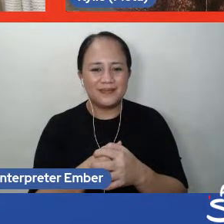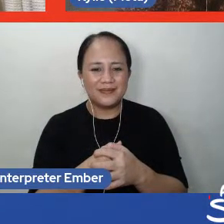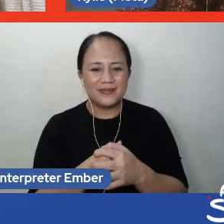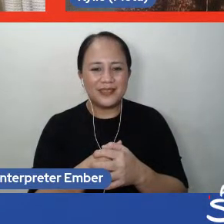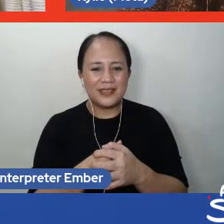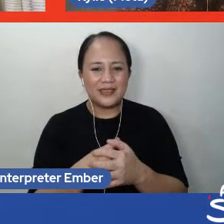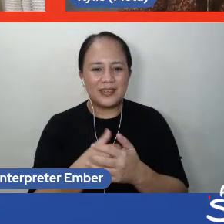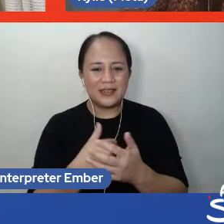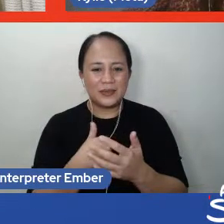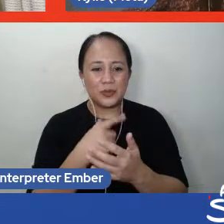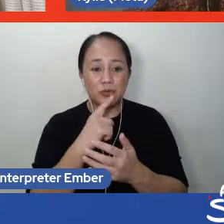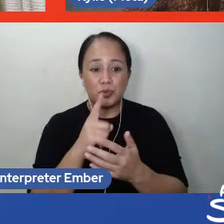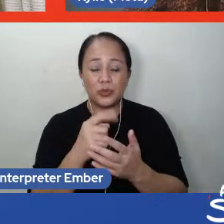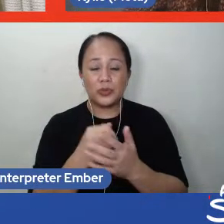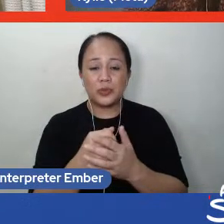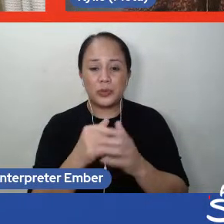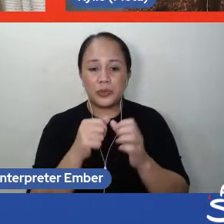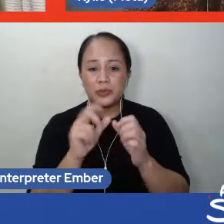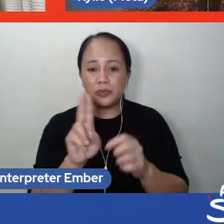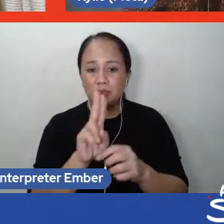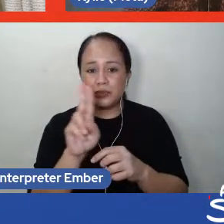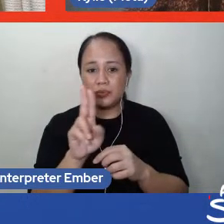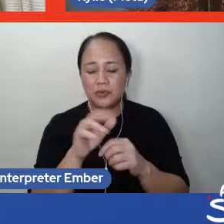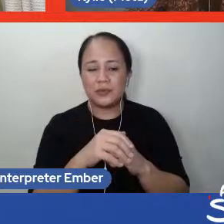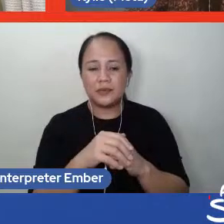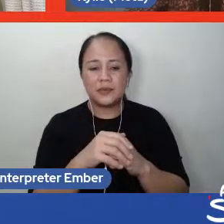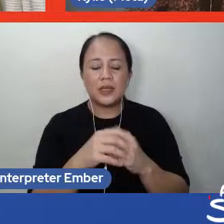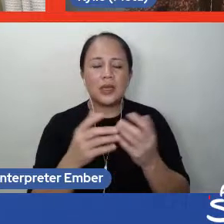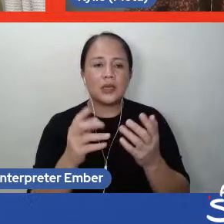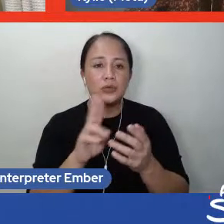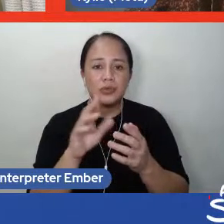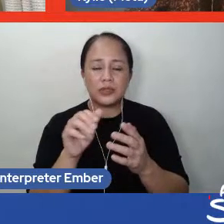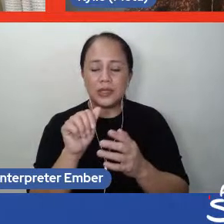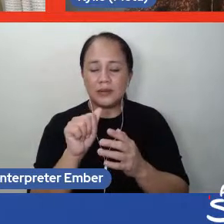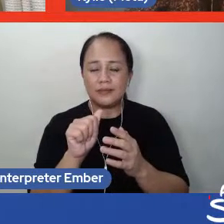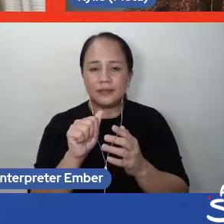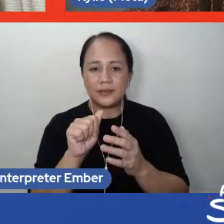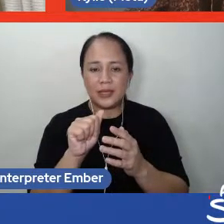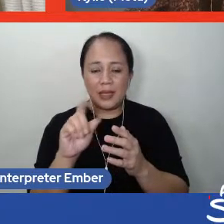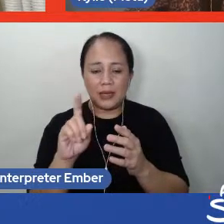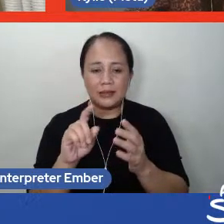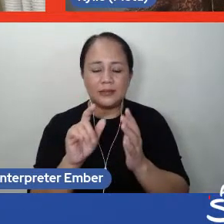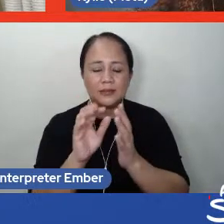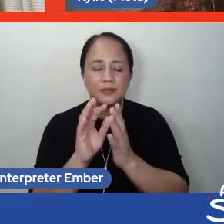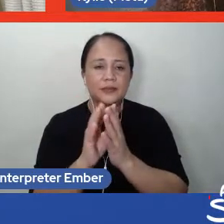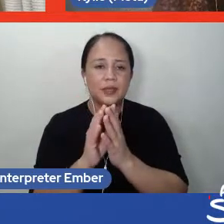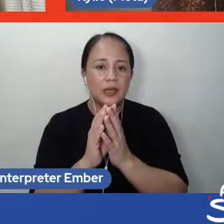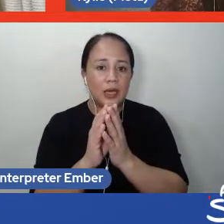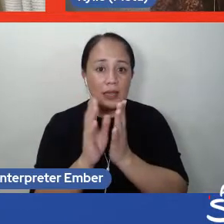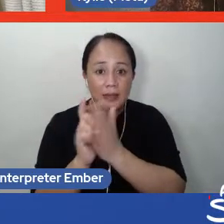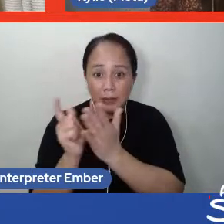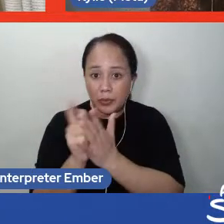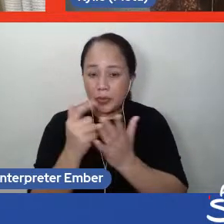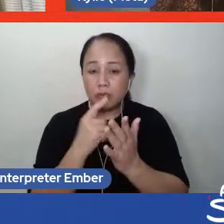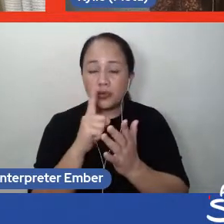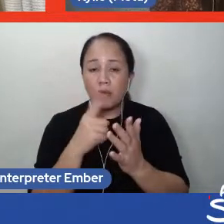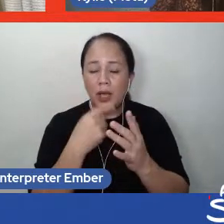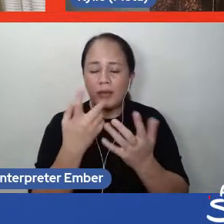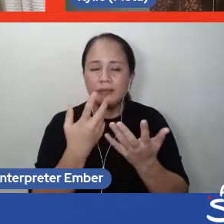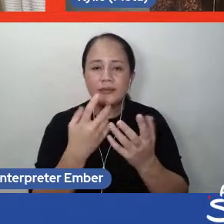PCIJ will definitely continue to use the ad library because we do have monitors for the